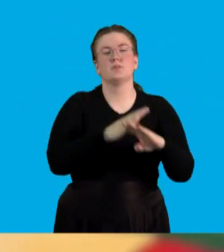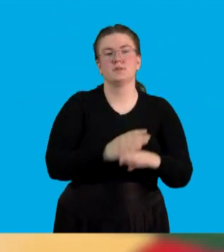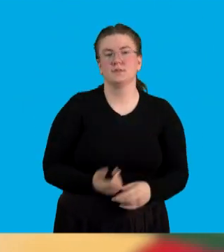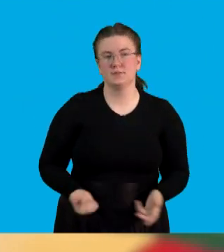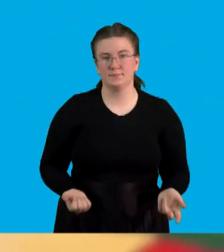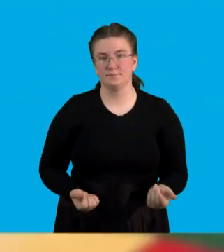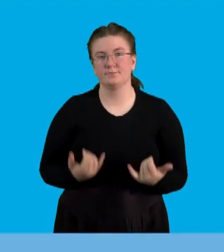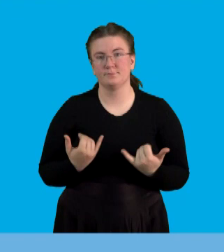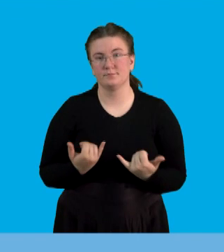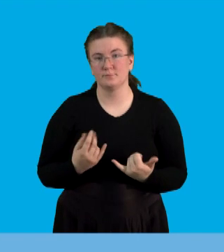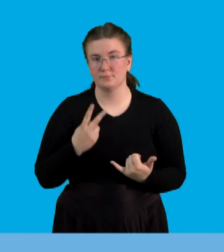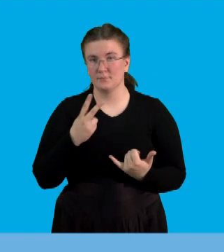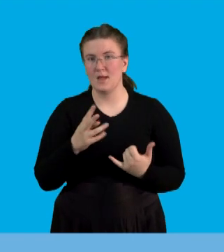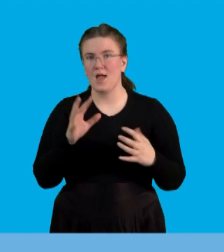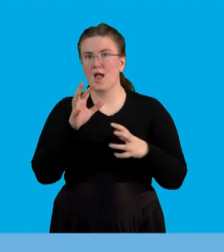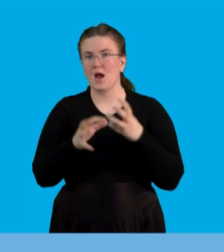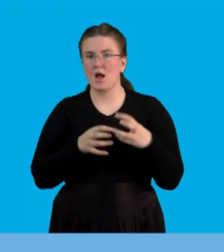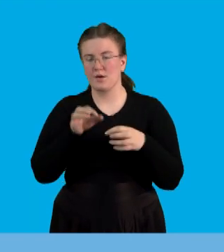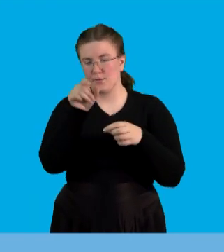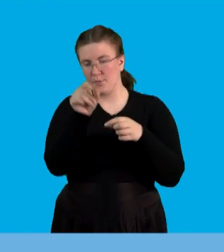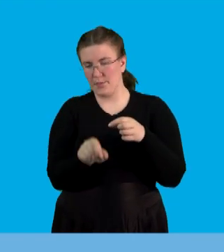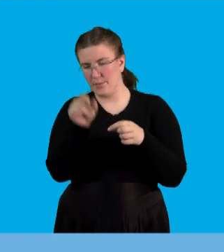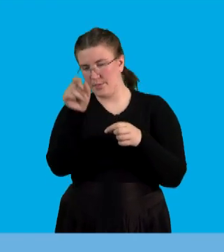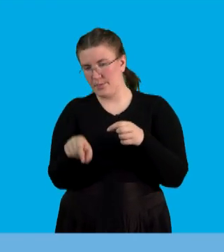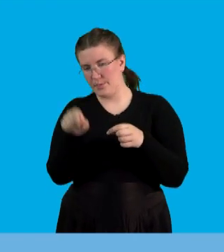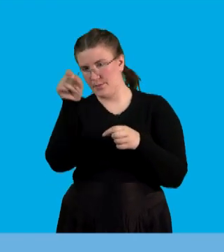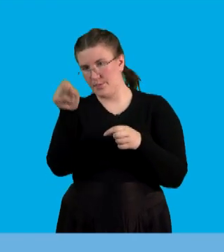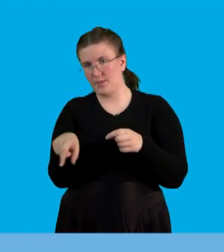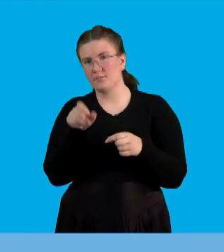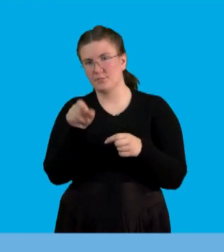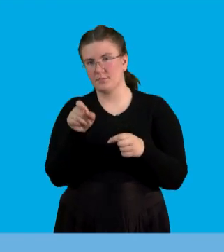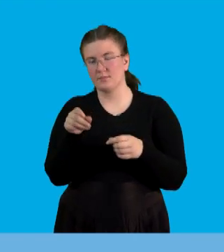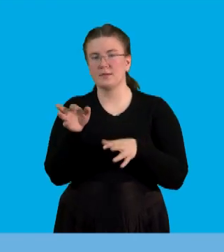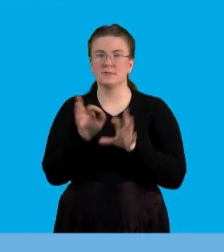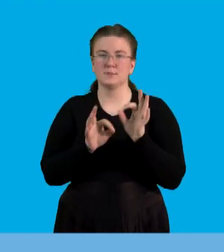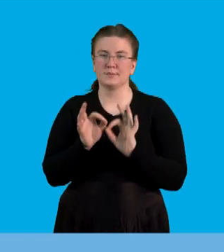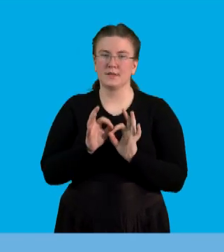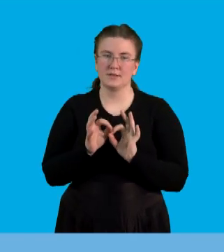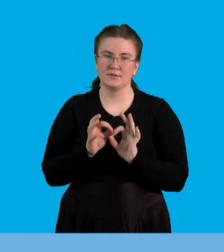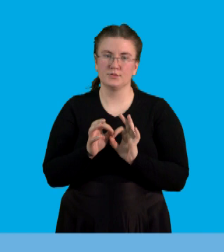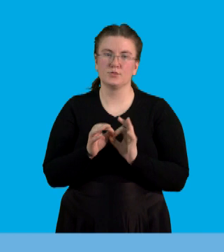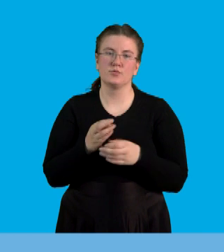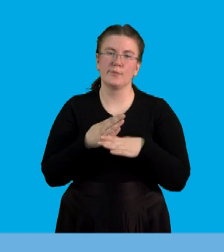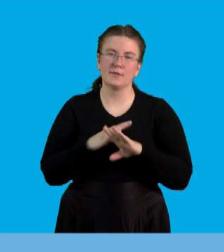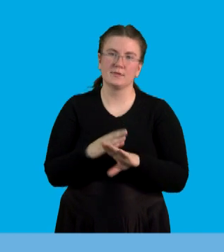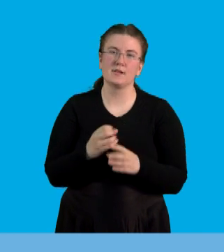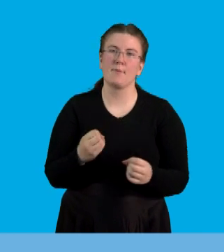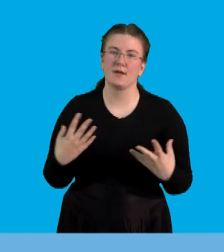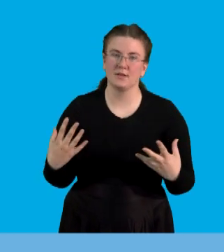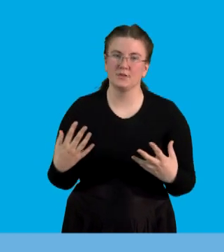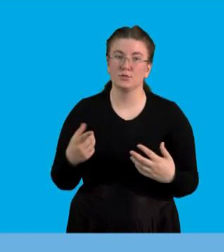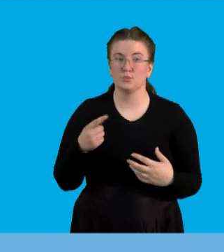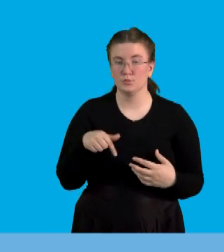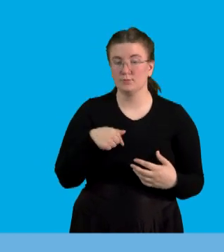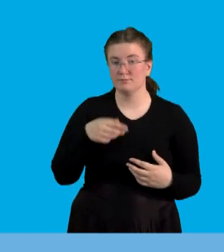resistor. So now the colored bands that we're seeing here on this resistor, they are a code that tells us the resistance of